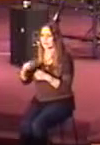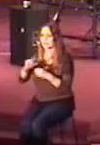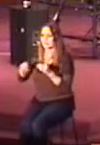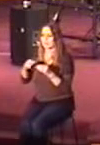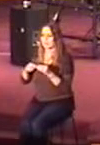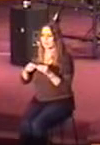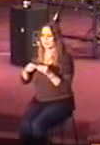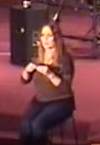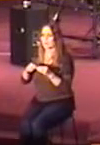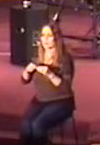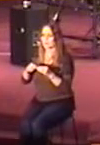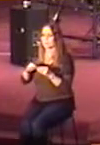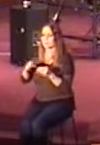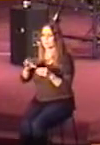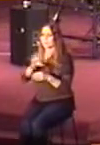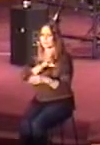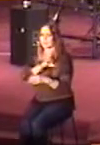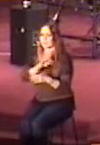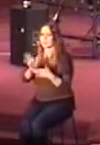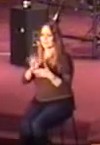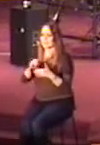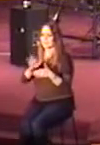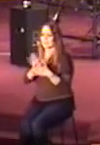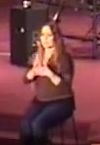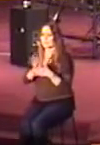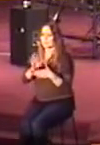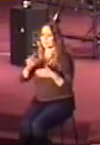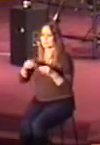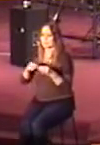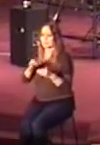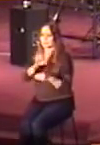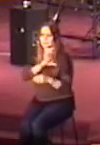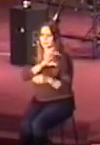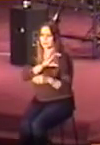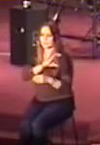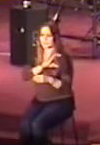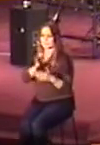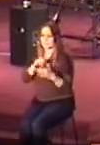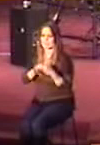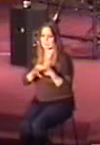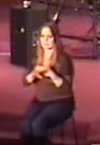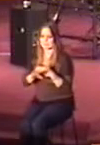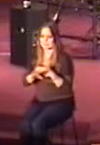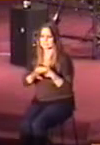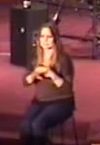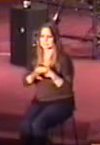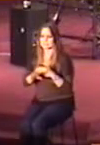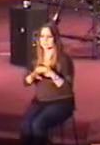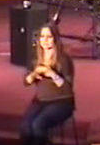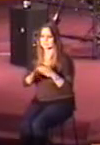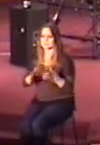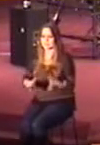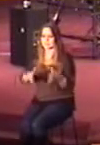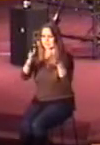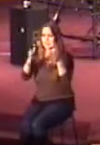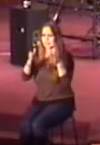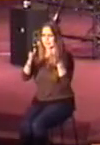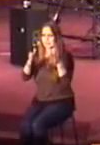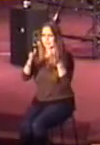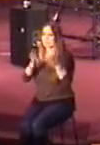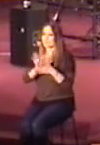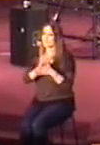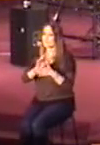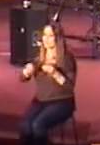officers going in to rescue people from the towers being attacked, and the towers fell down, and basically the whole movie was about